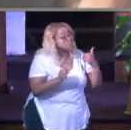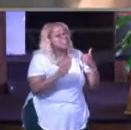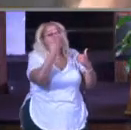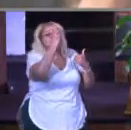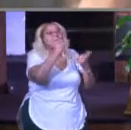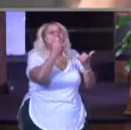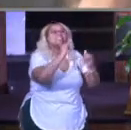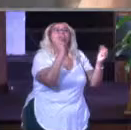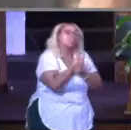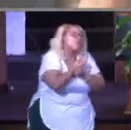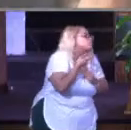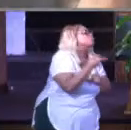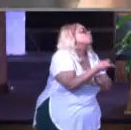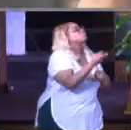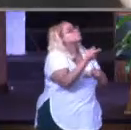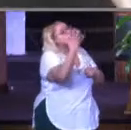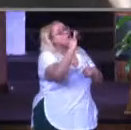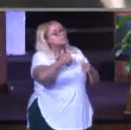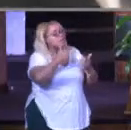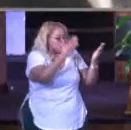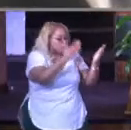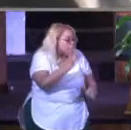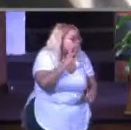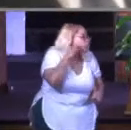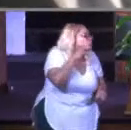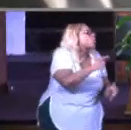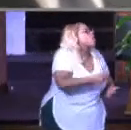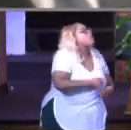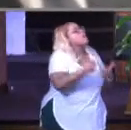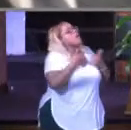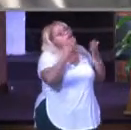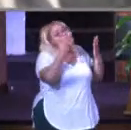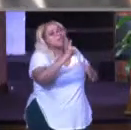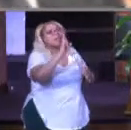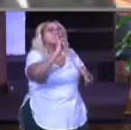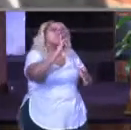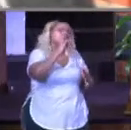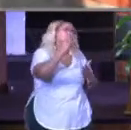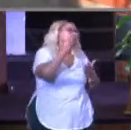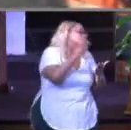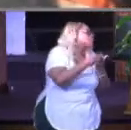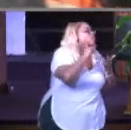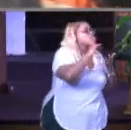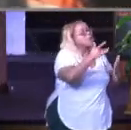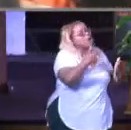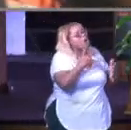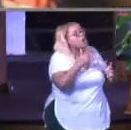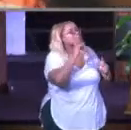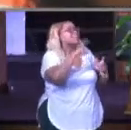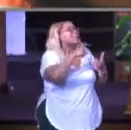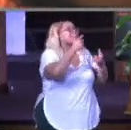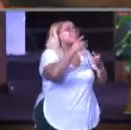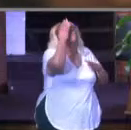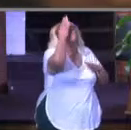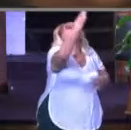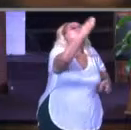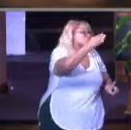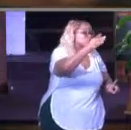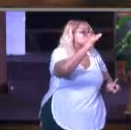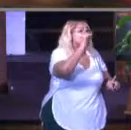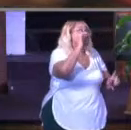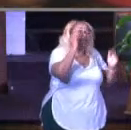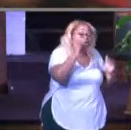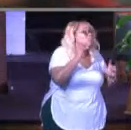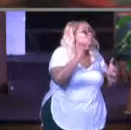because God still loves you. And God still has a plan for your life, plan for your welfare, not your harm, to give you a future